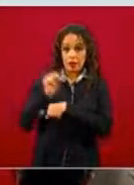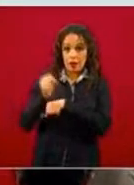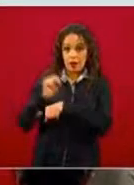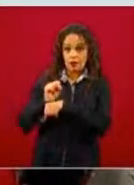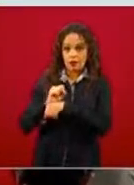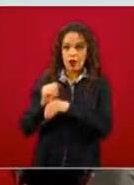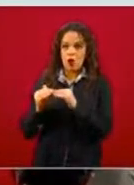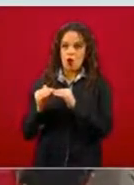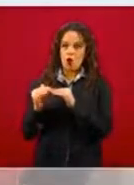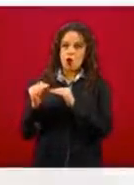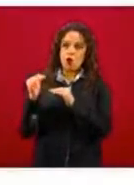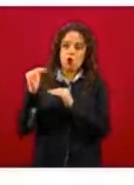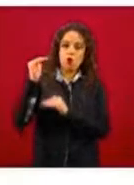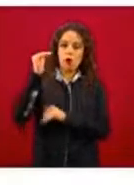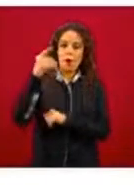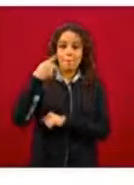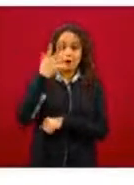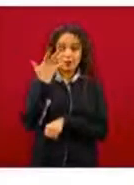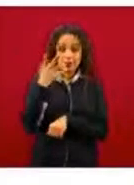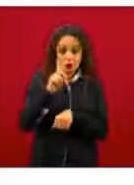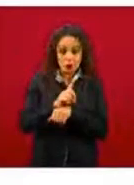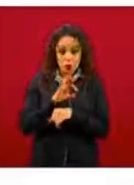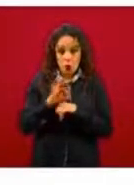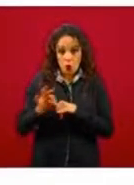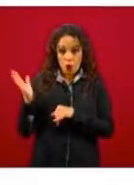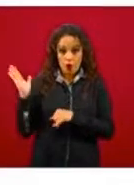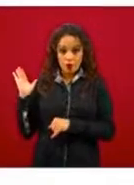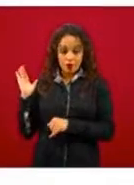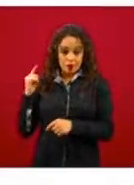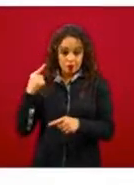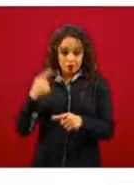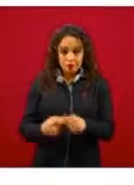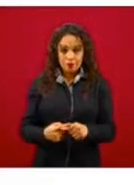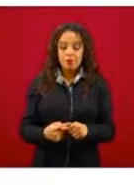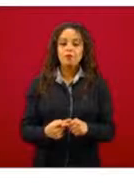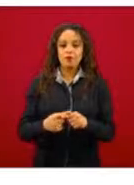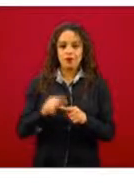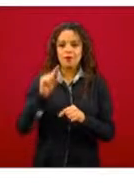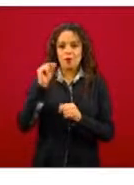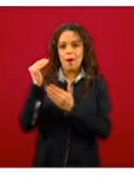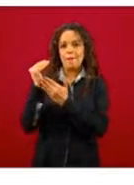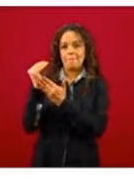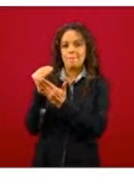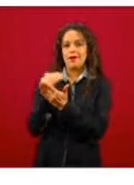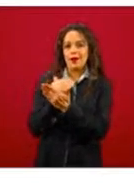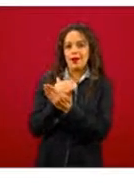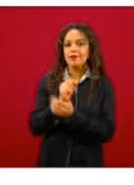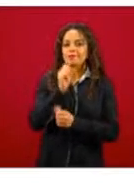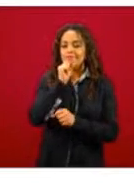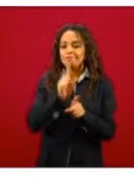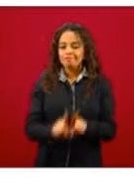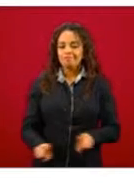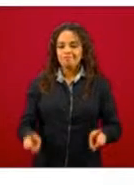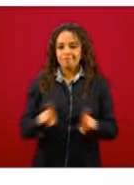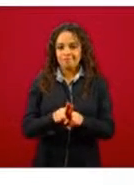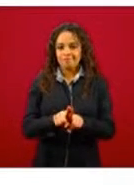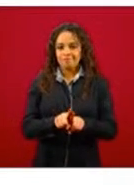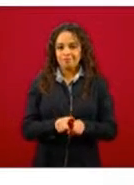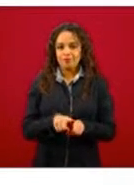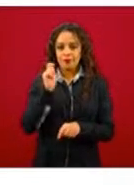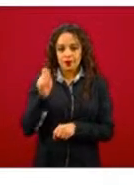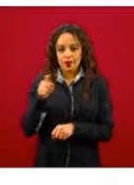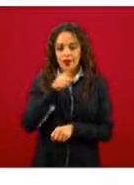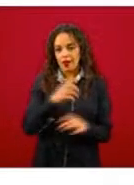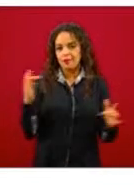Potosí. They had a rising trend in the past few weeks, but in the last 5 days, they have showed an